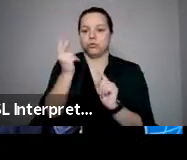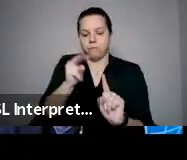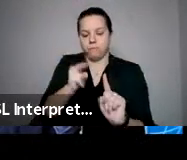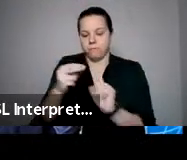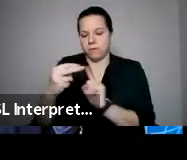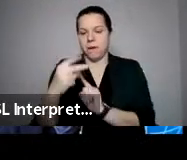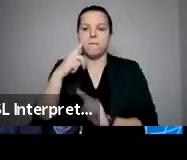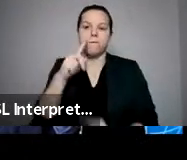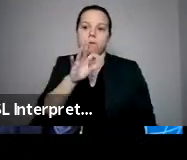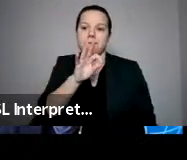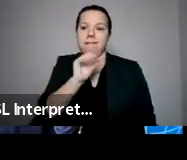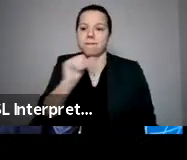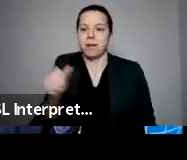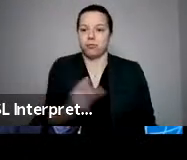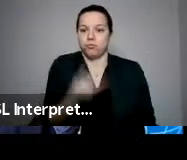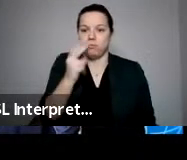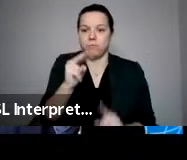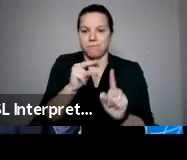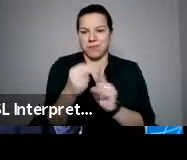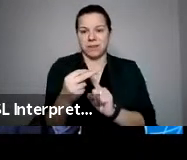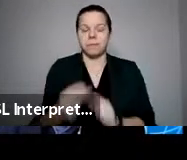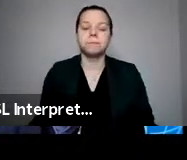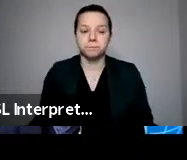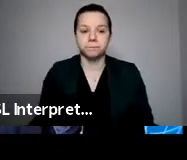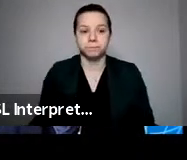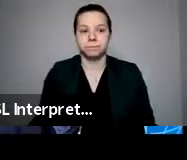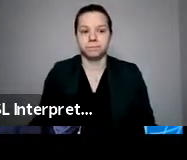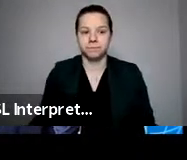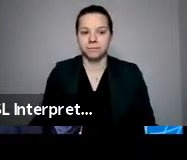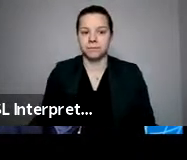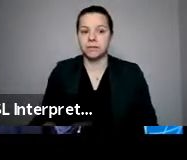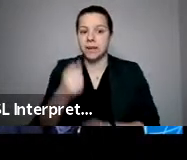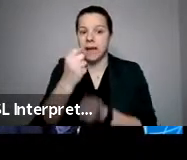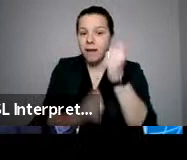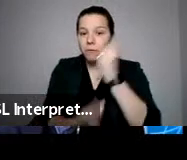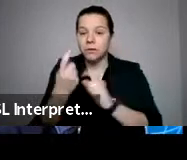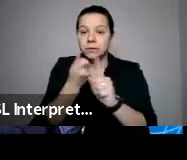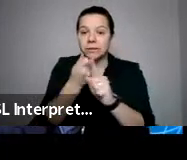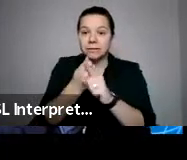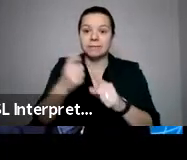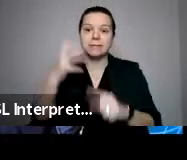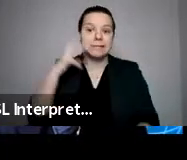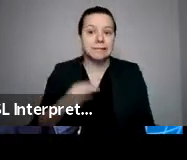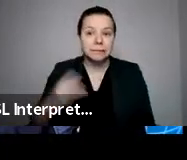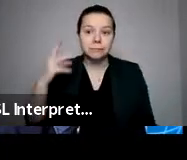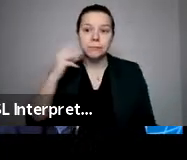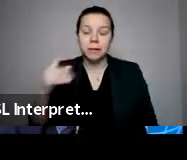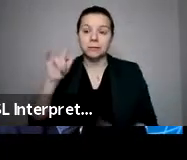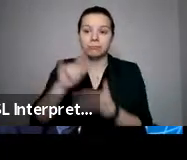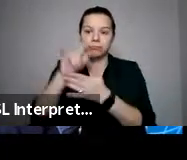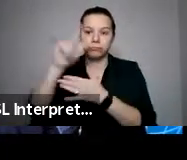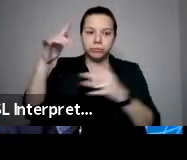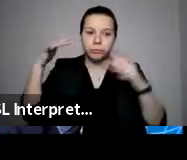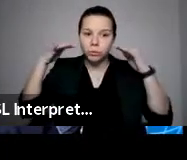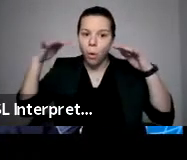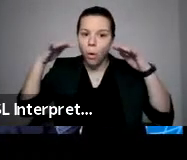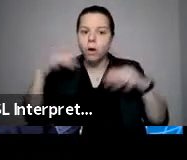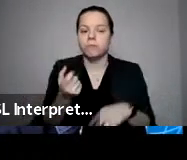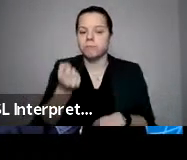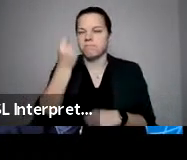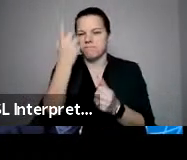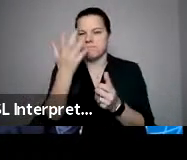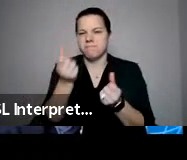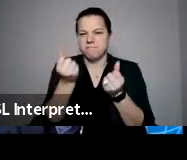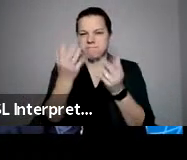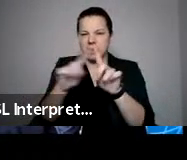the FAA think about. So everyone who experiences aircraft noise understands that there's a variety of sources